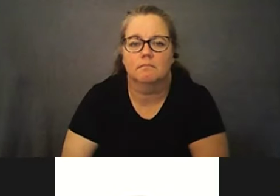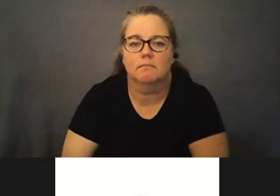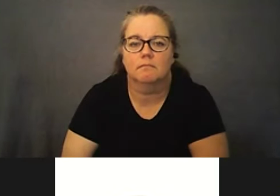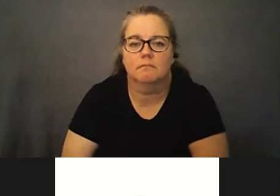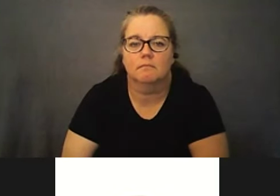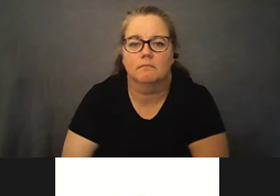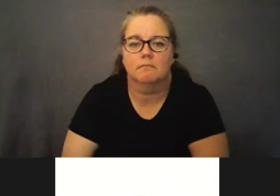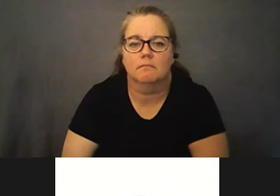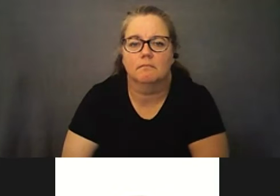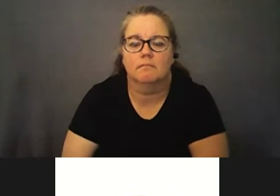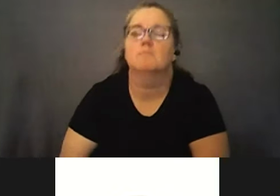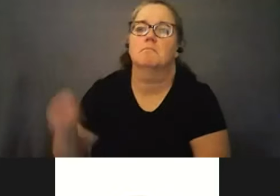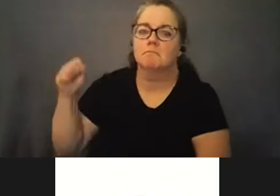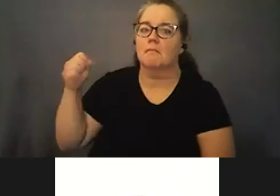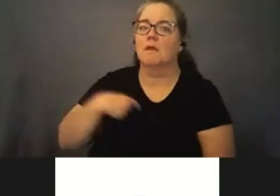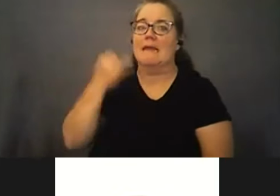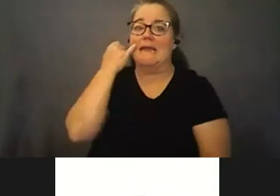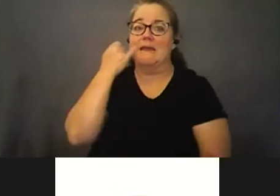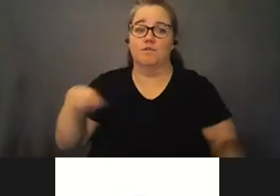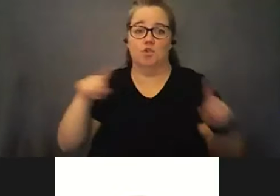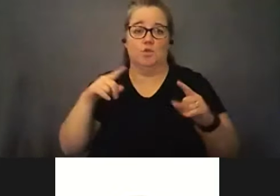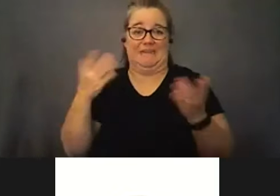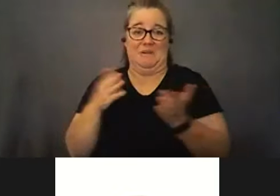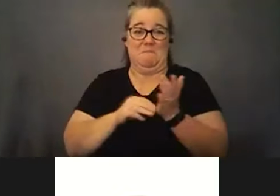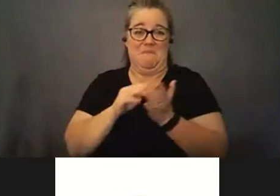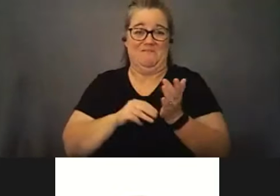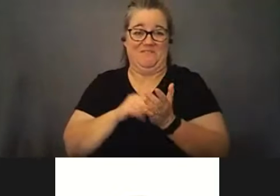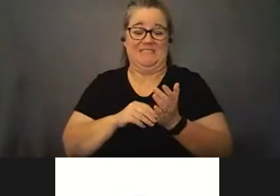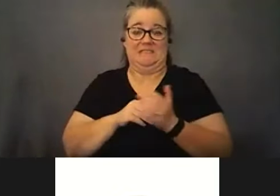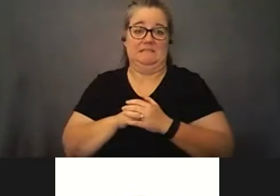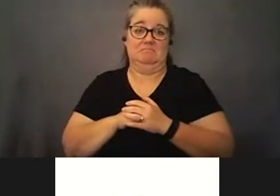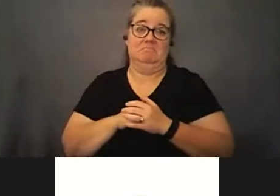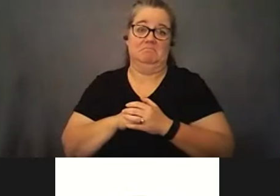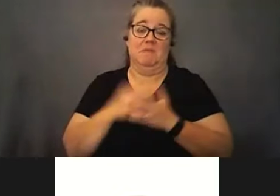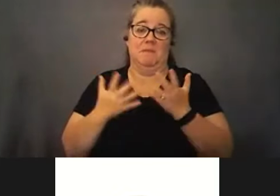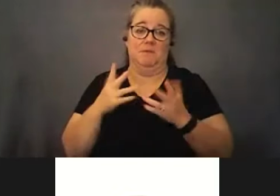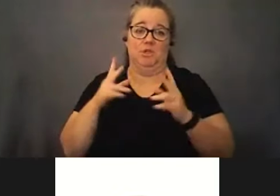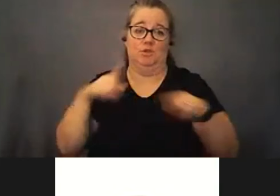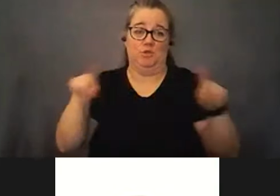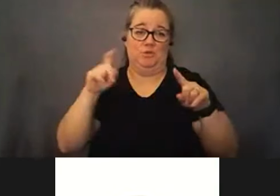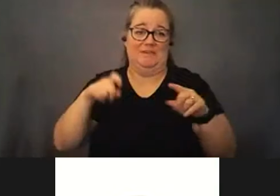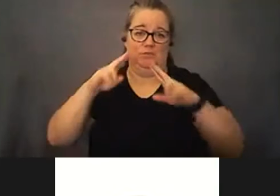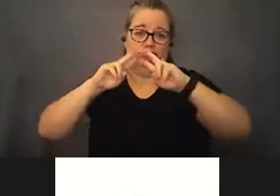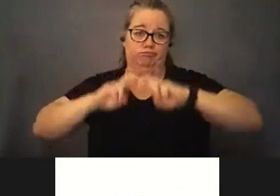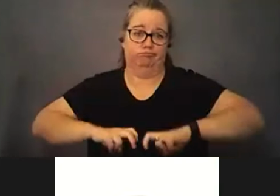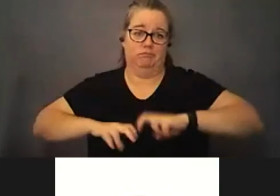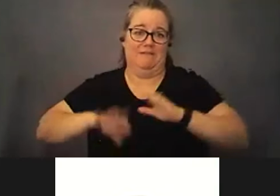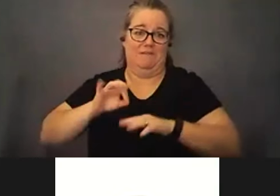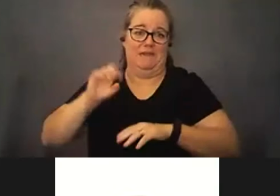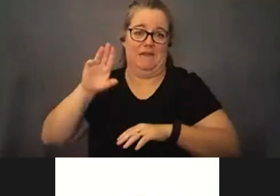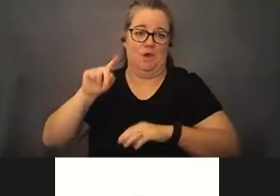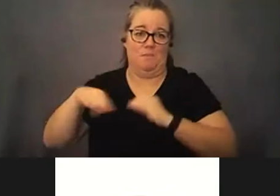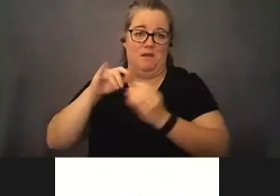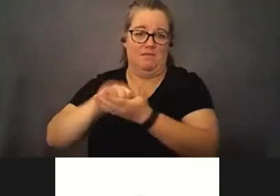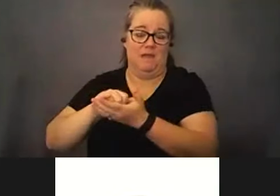that. Yeah, and I would say if you guys are in Memphis, that's definitely something you need to check, and we can